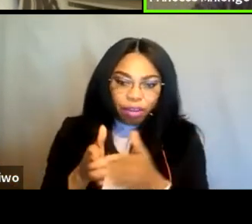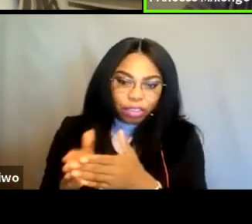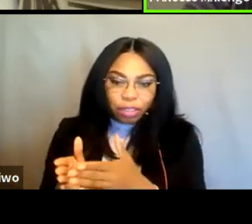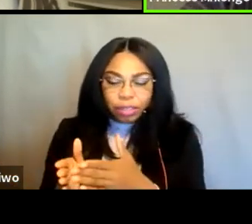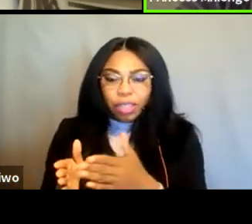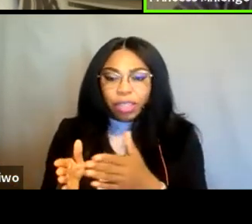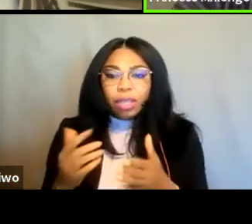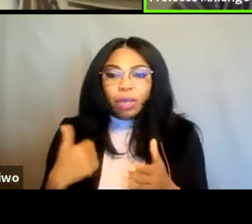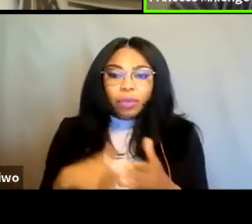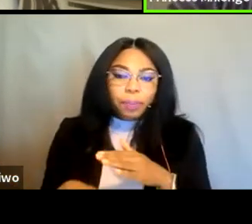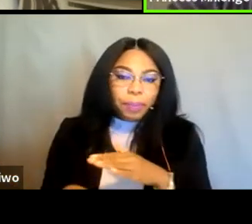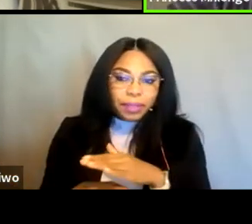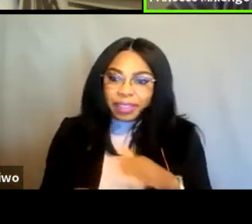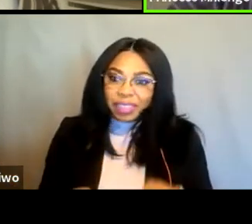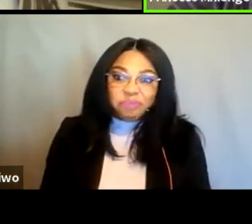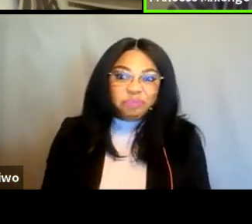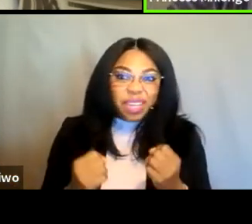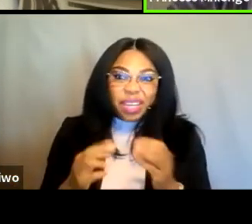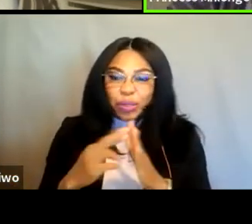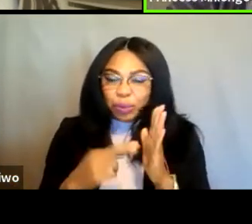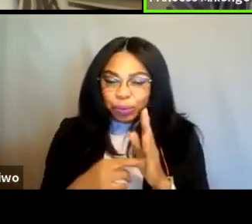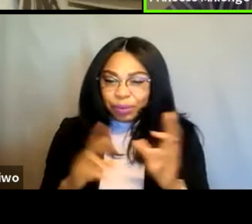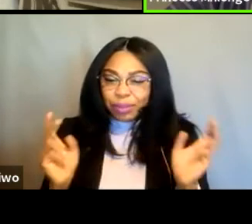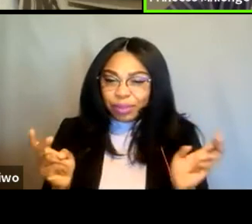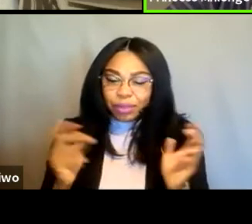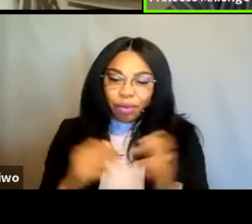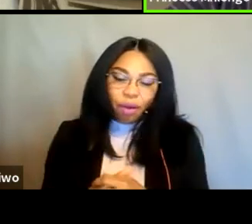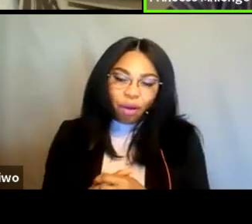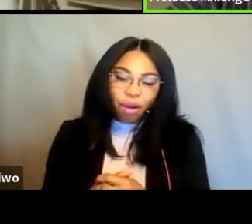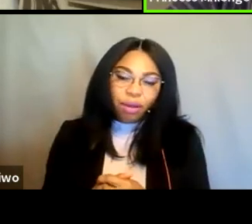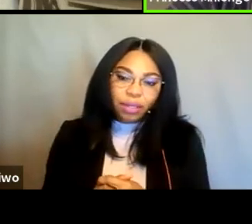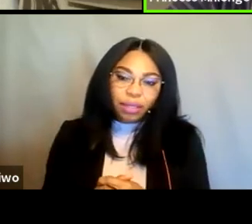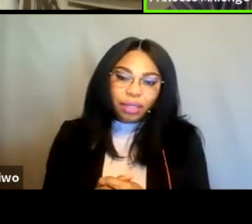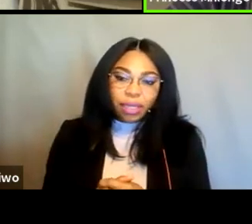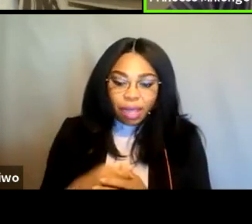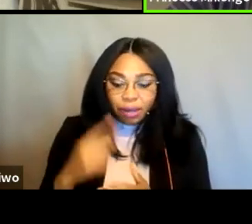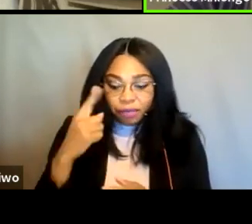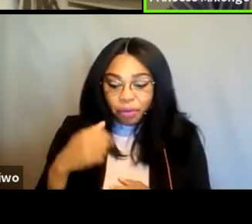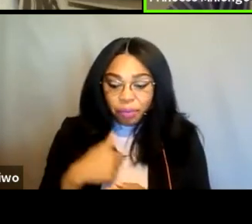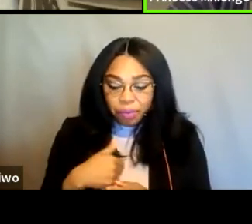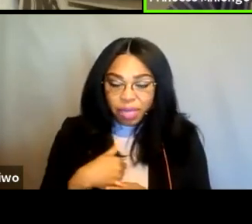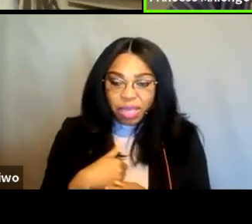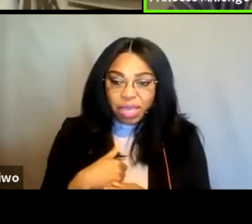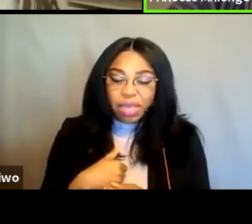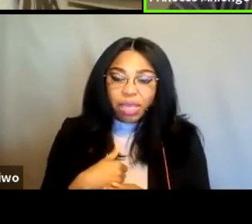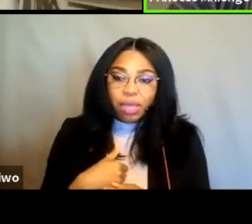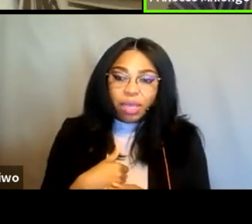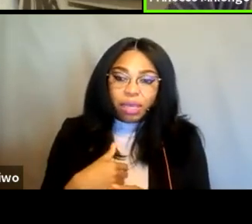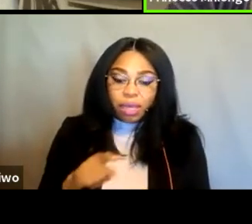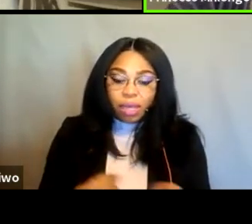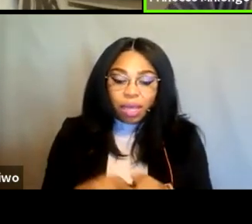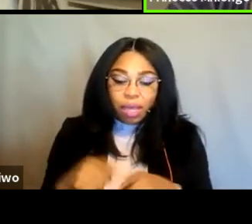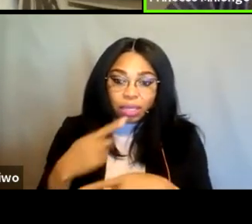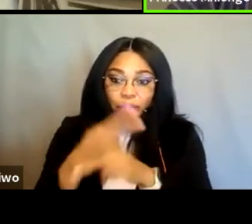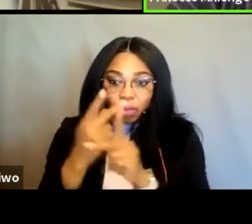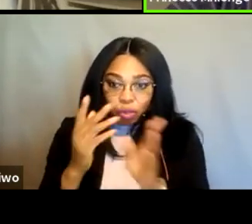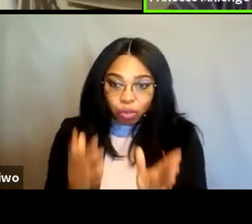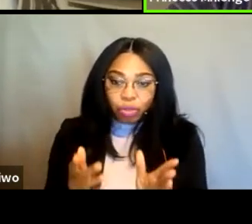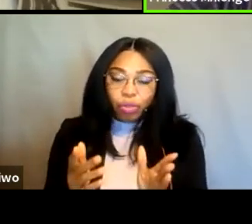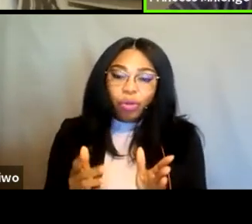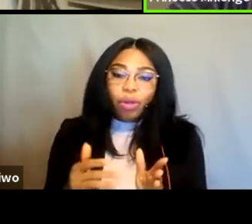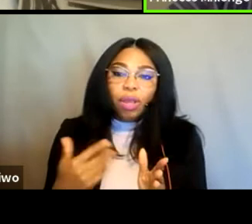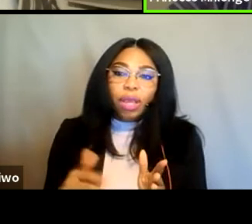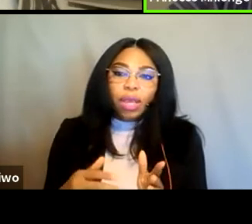basically breaking the rules. And I feel for me as a producer, this is where it becomes